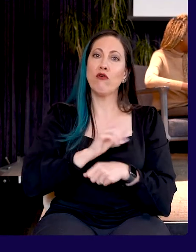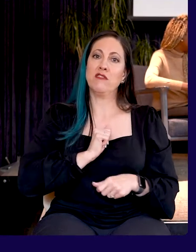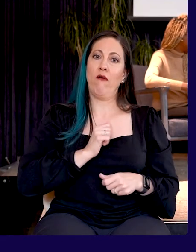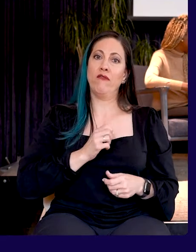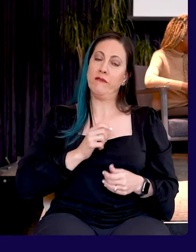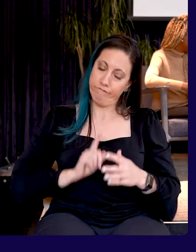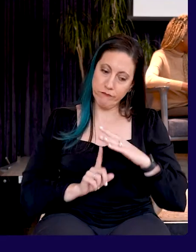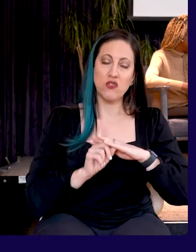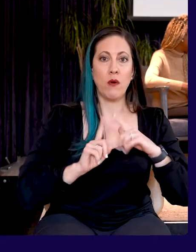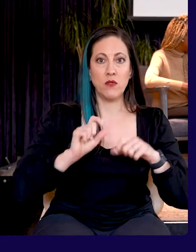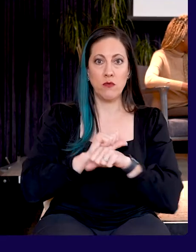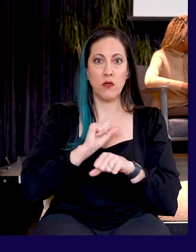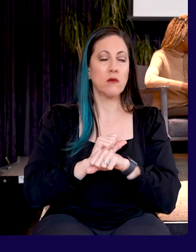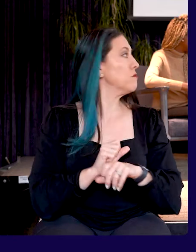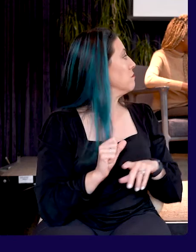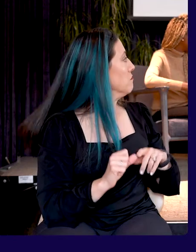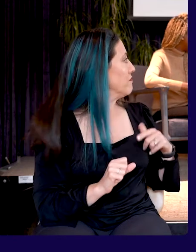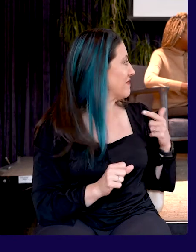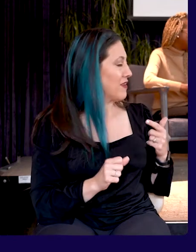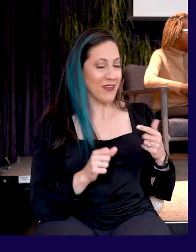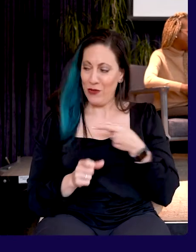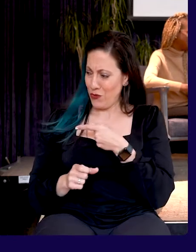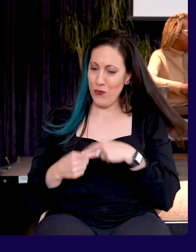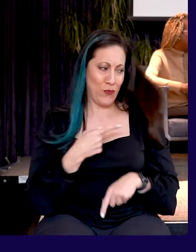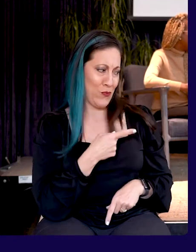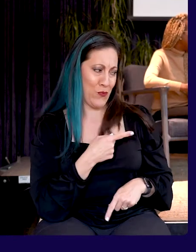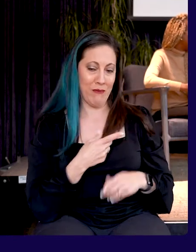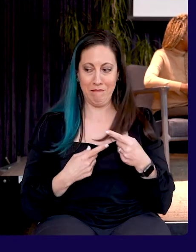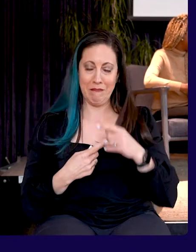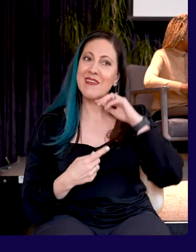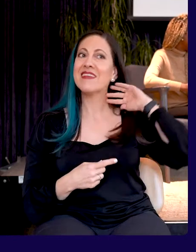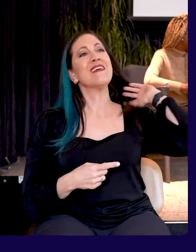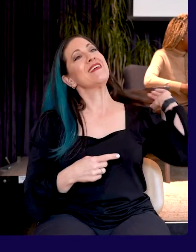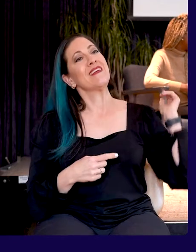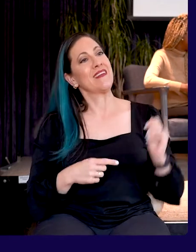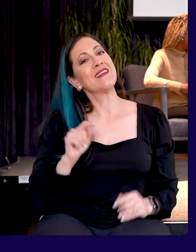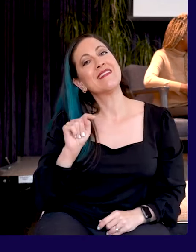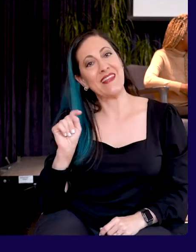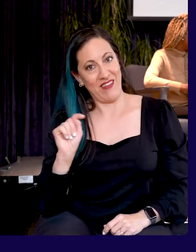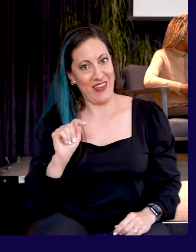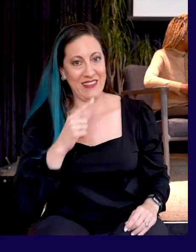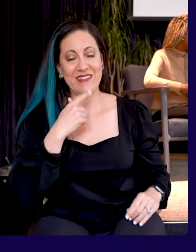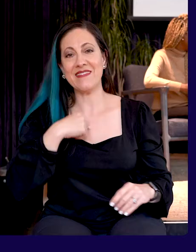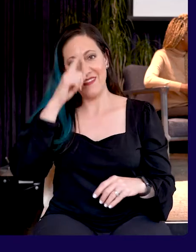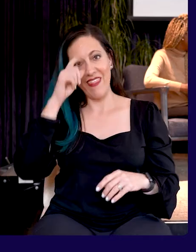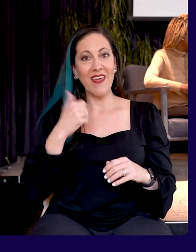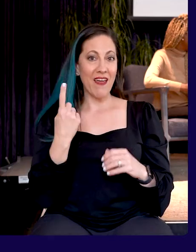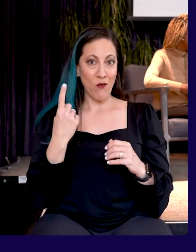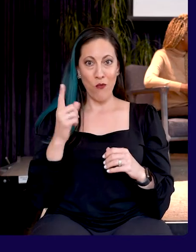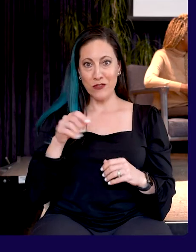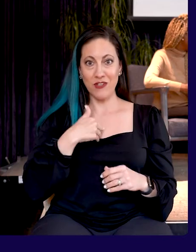work. You want me to go? You want to You go? go first. I think everyone should have